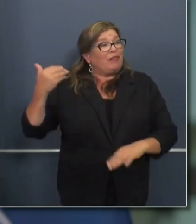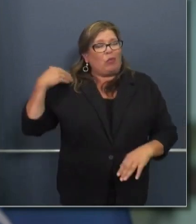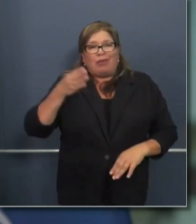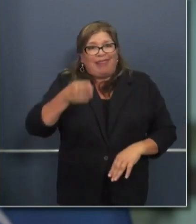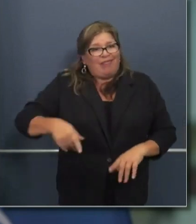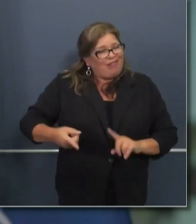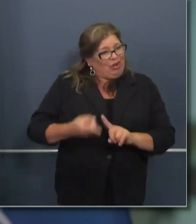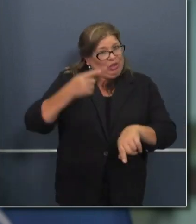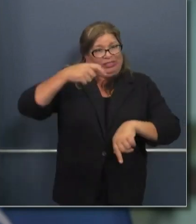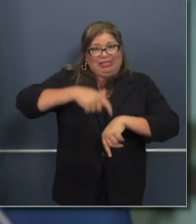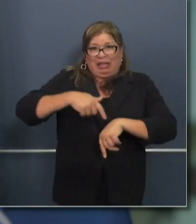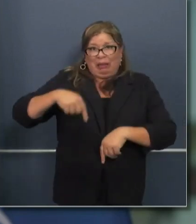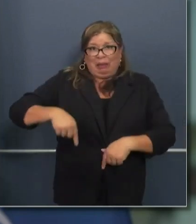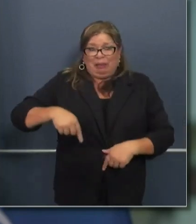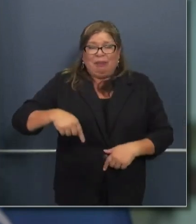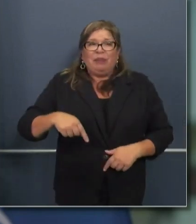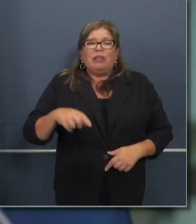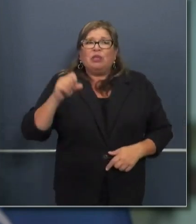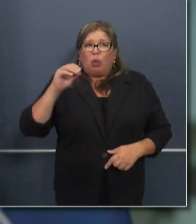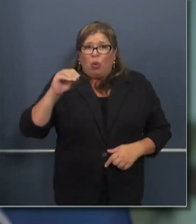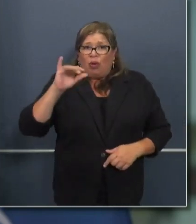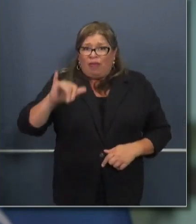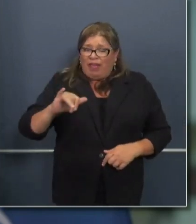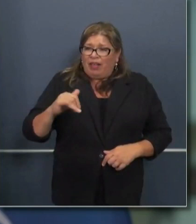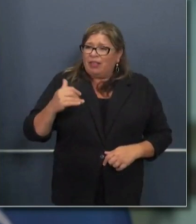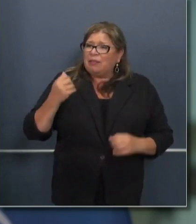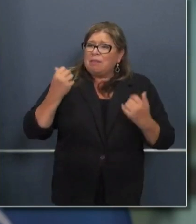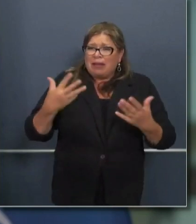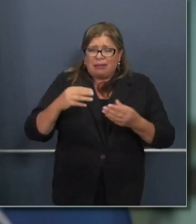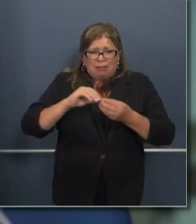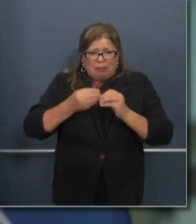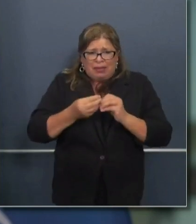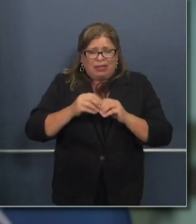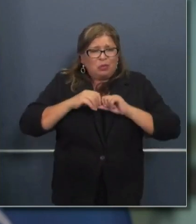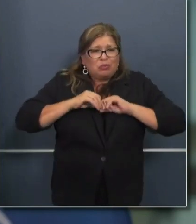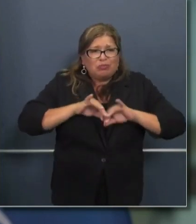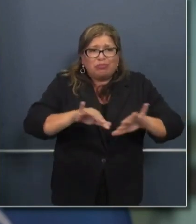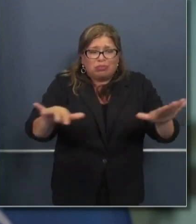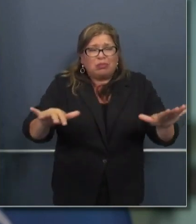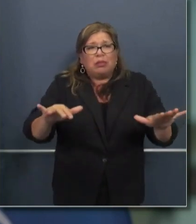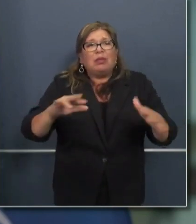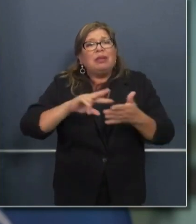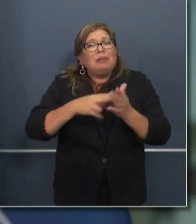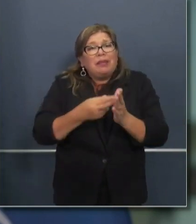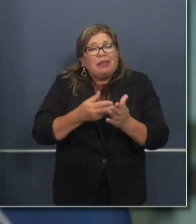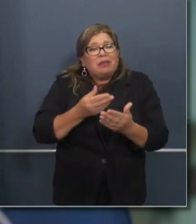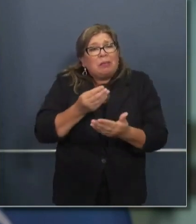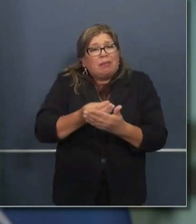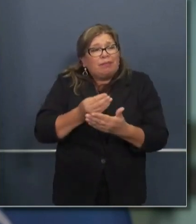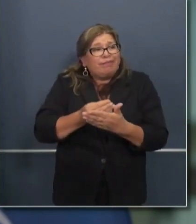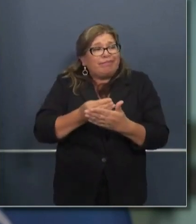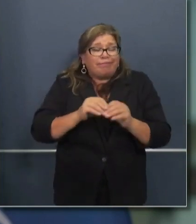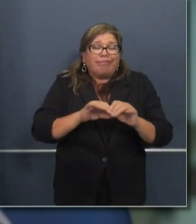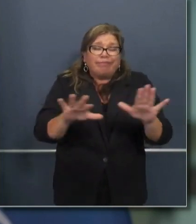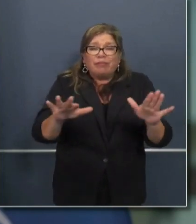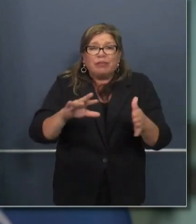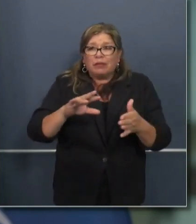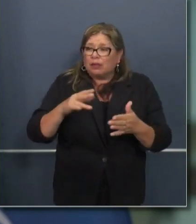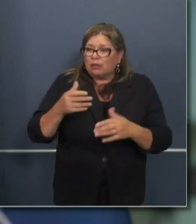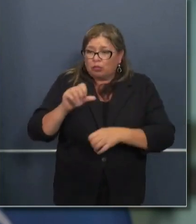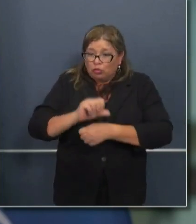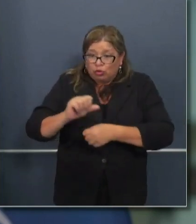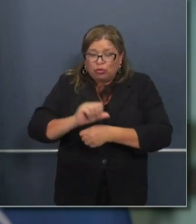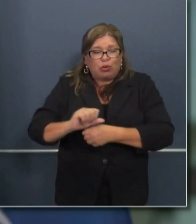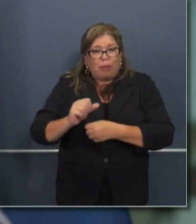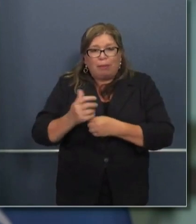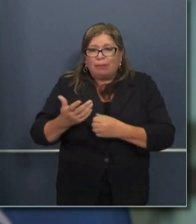very difficult circumstances. We haven't been shy about being honest about the frustrations we've all shared and the thousands of people that we had to get